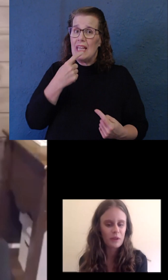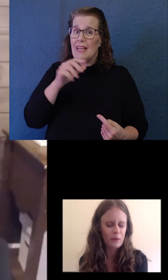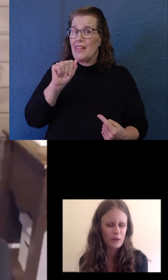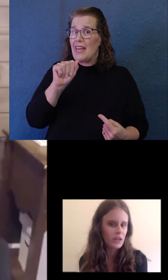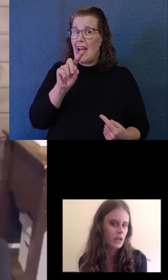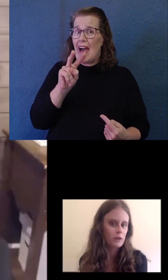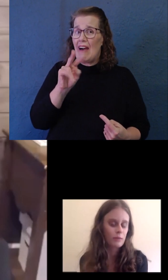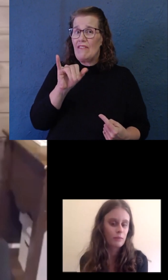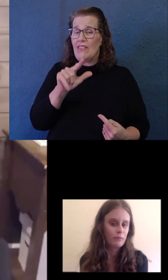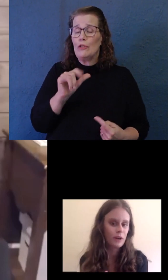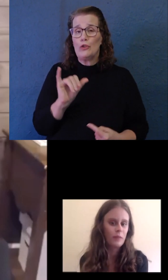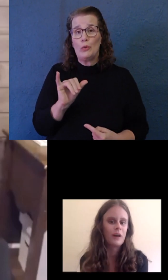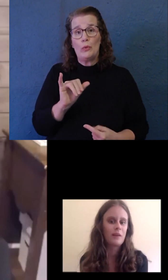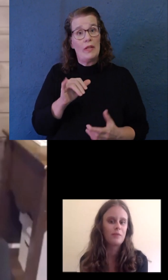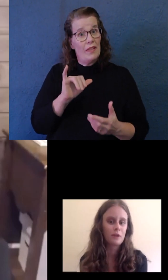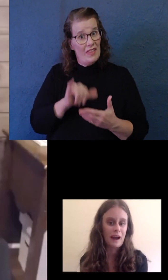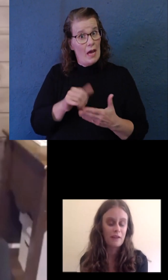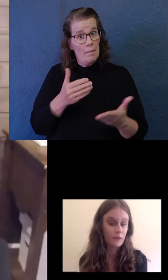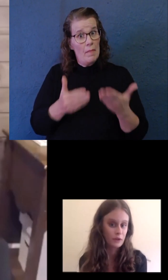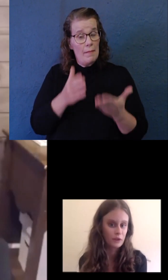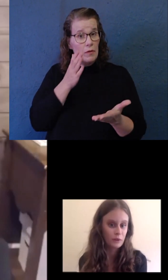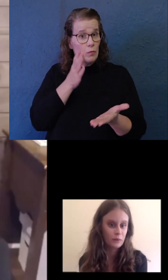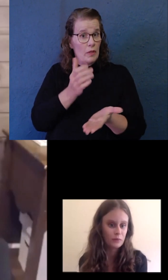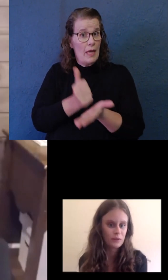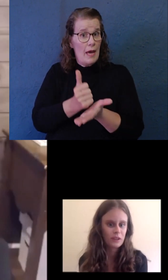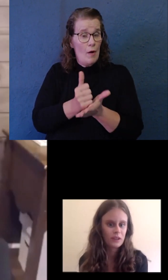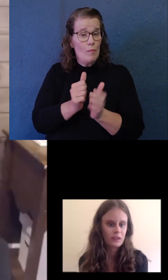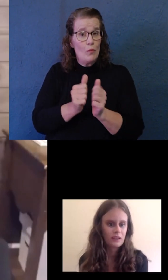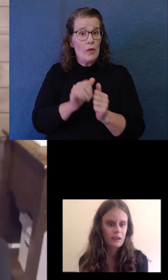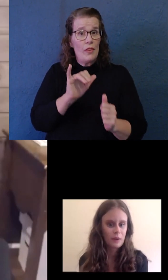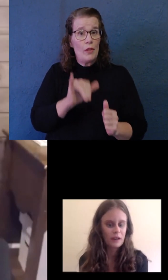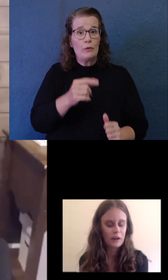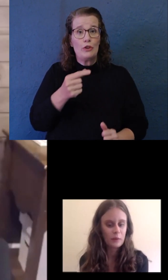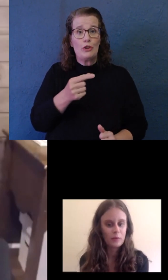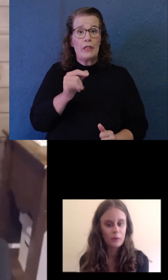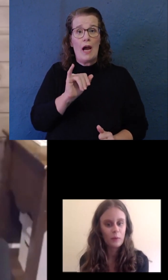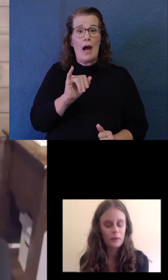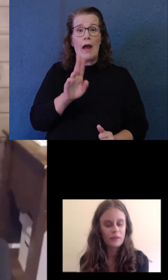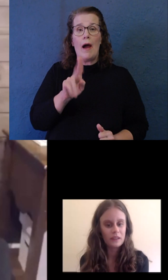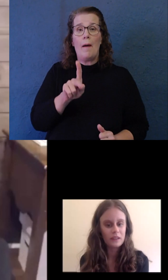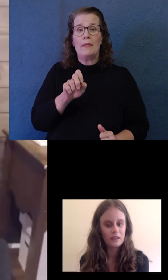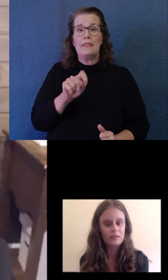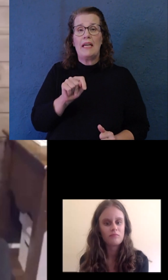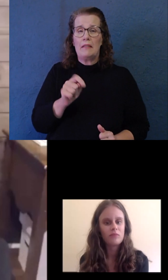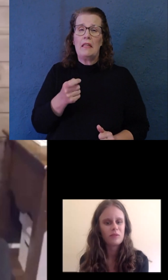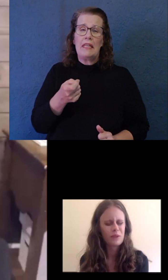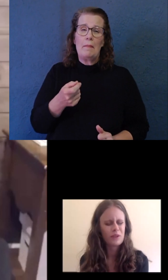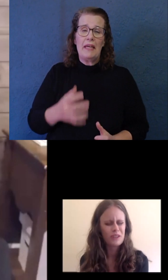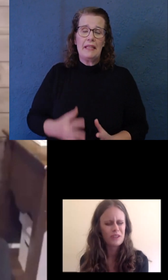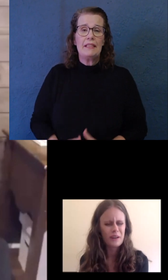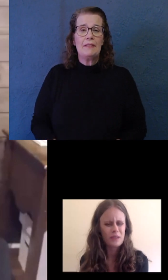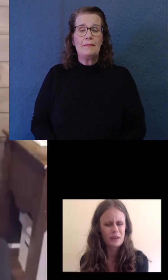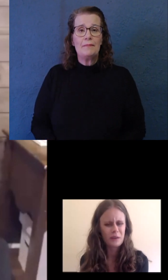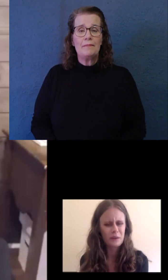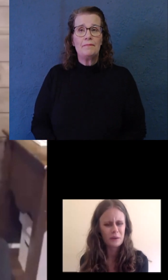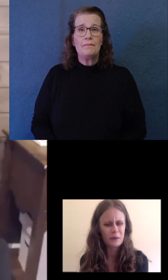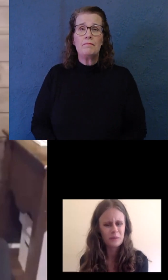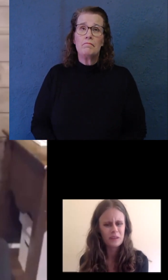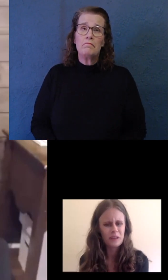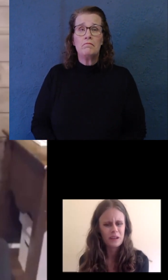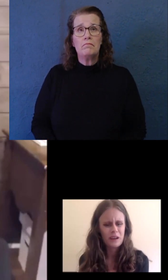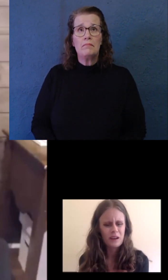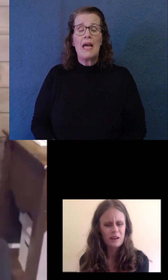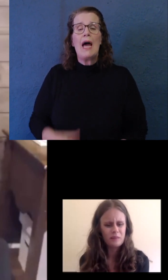little something when you take your Advil too. That might help with the GI upset a